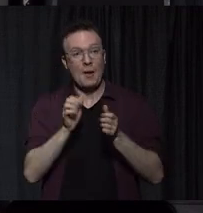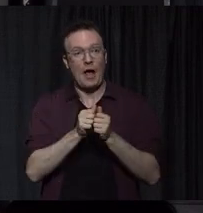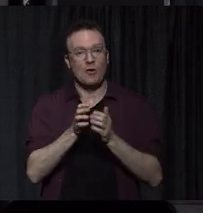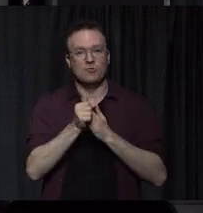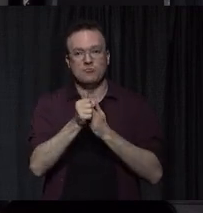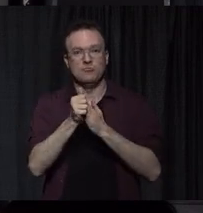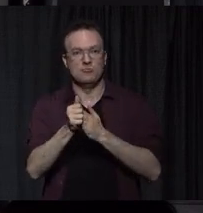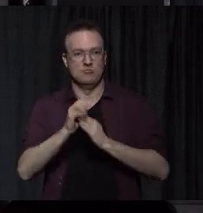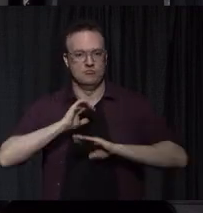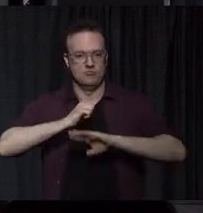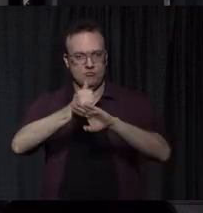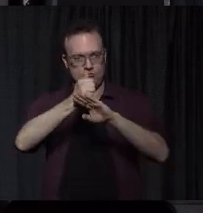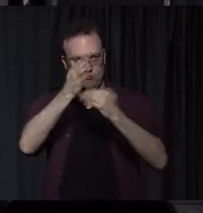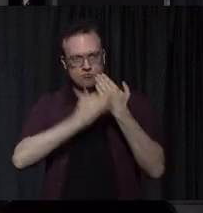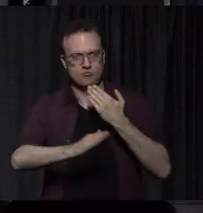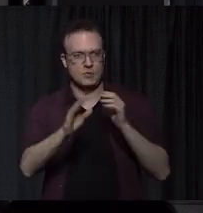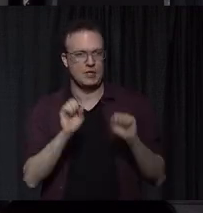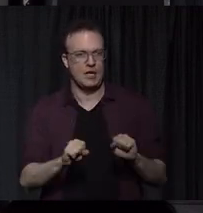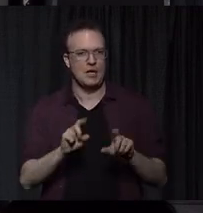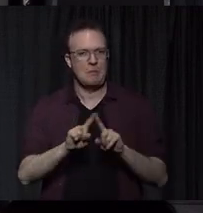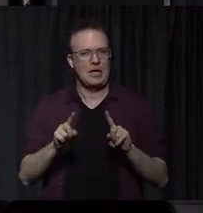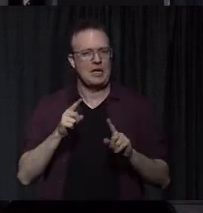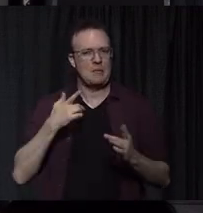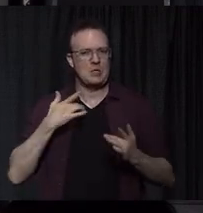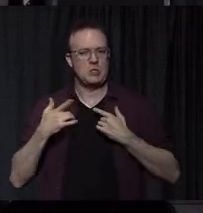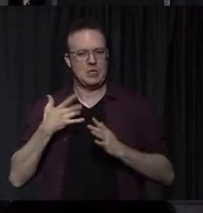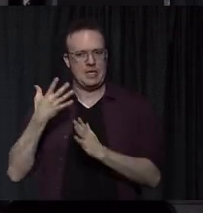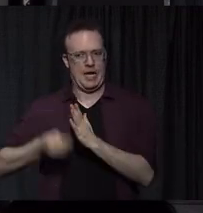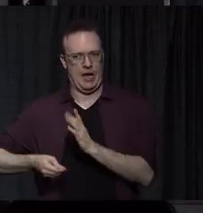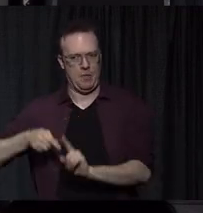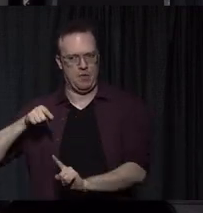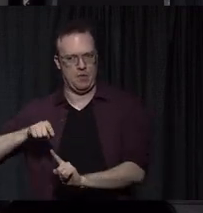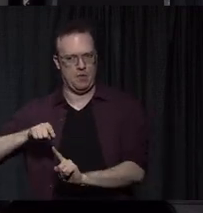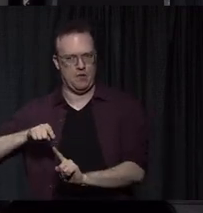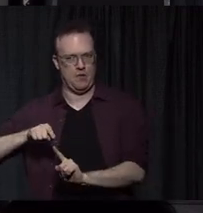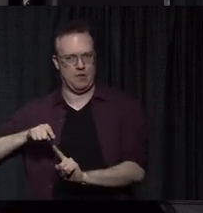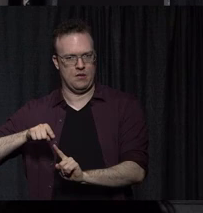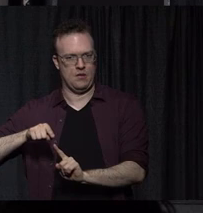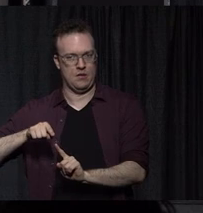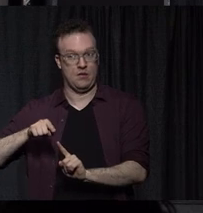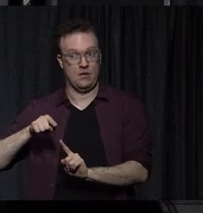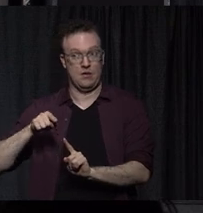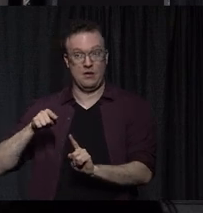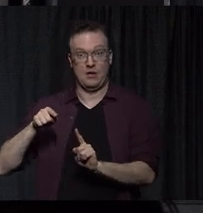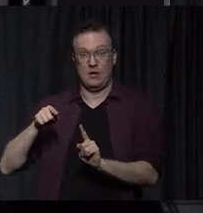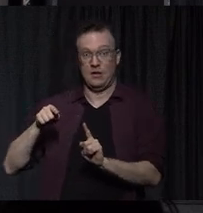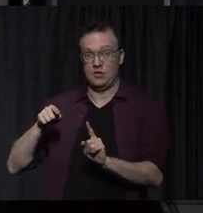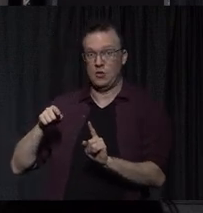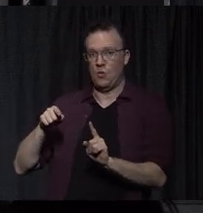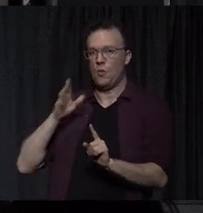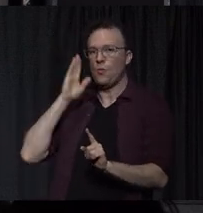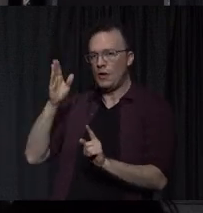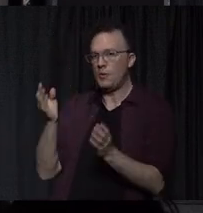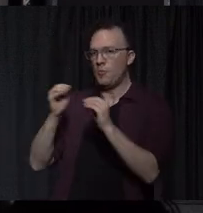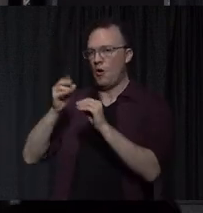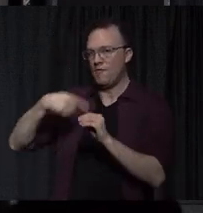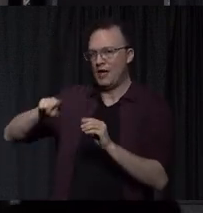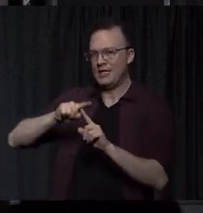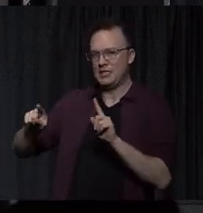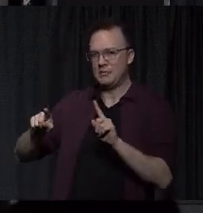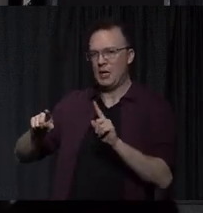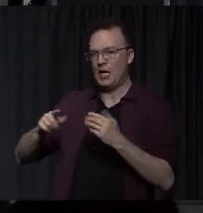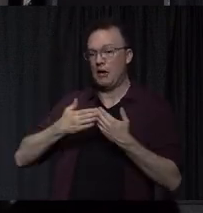concern is there may be a gap, so what can we do in the meantime until there's more of us up